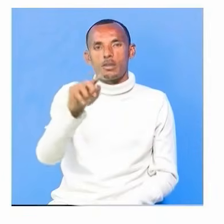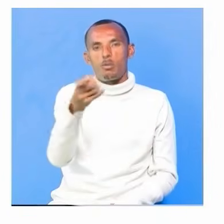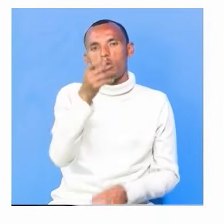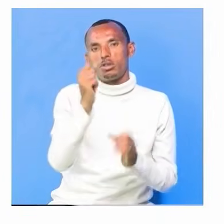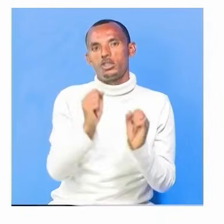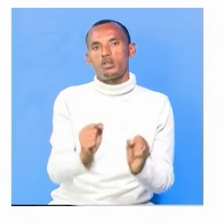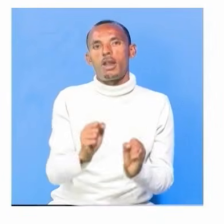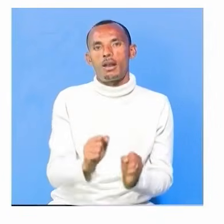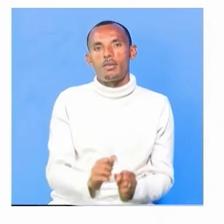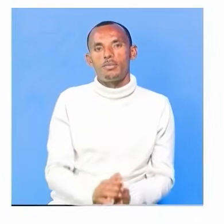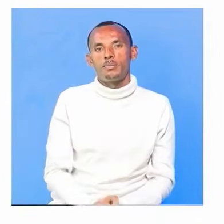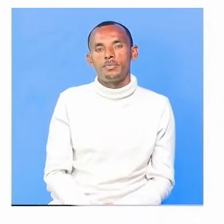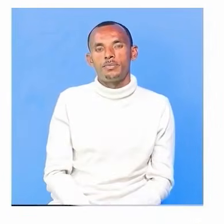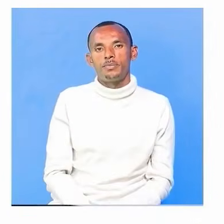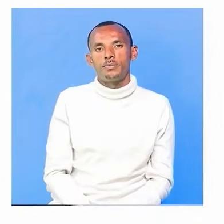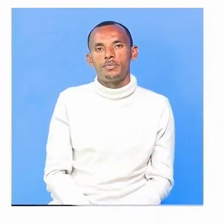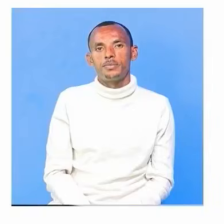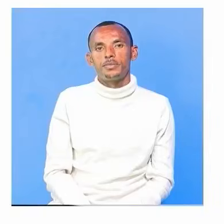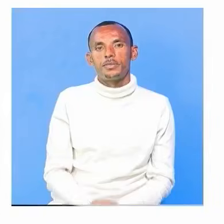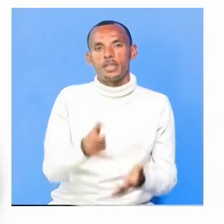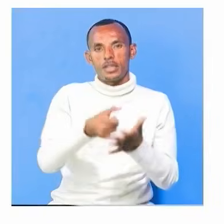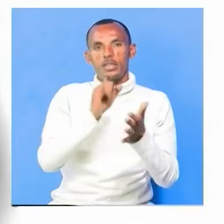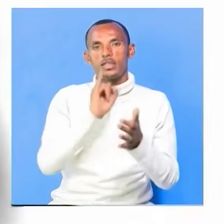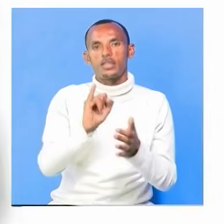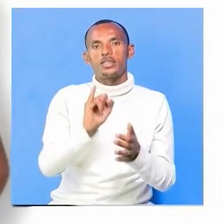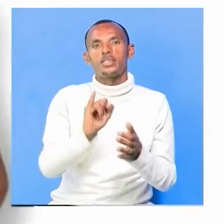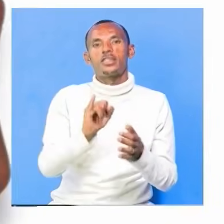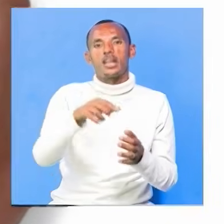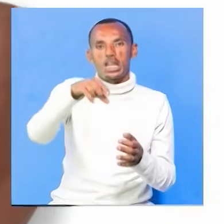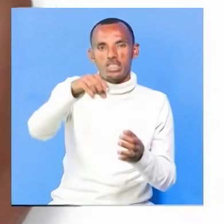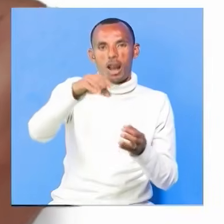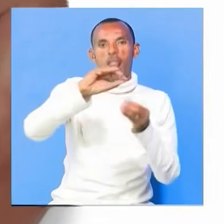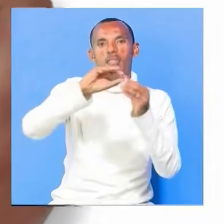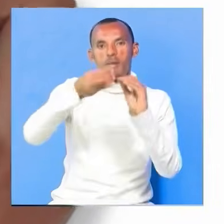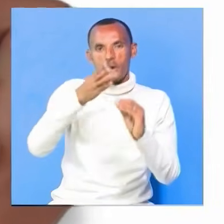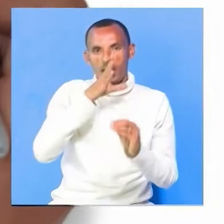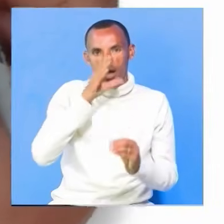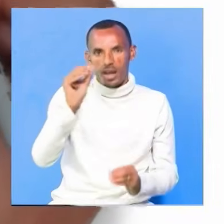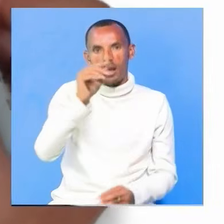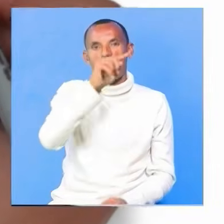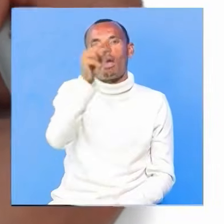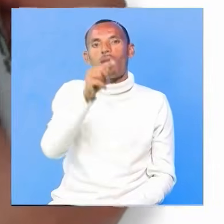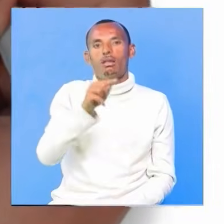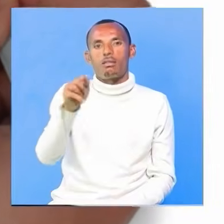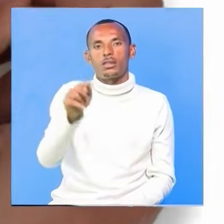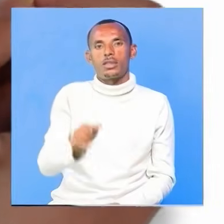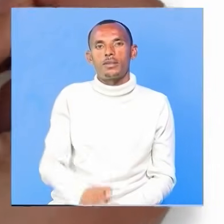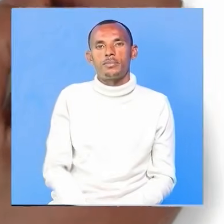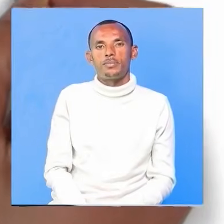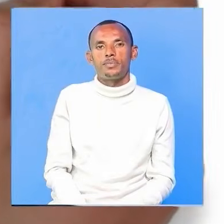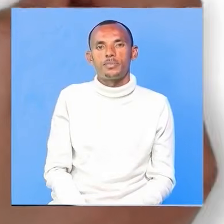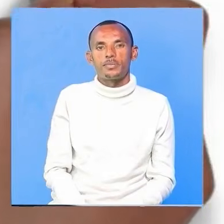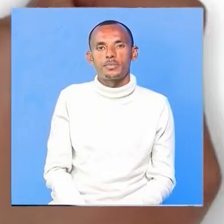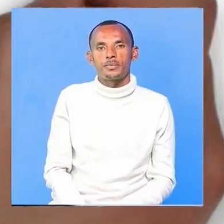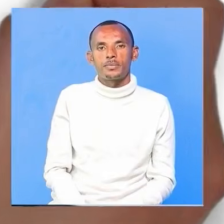for this rational number and integer, right?